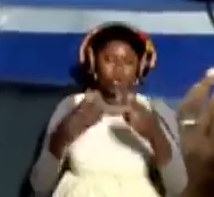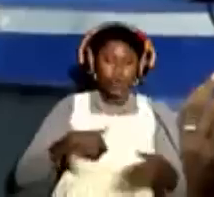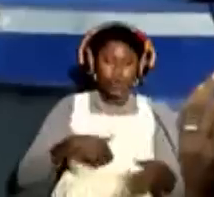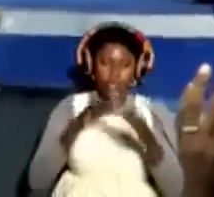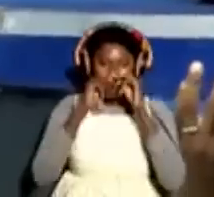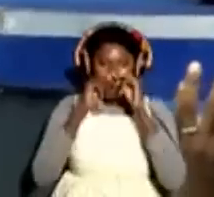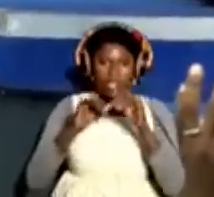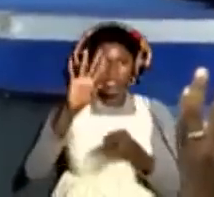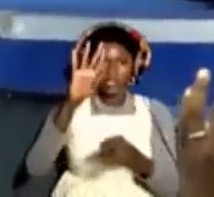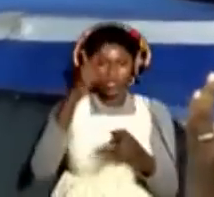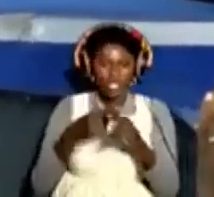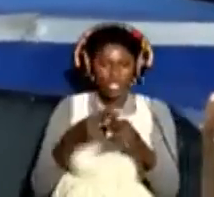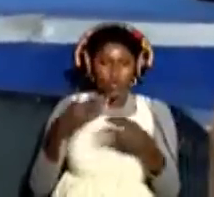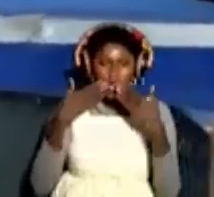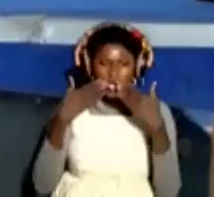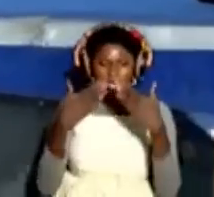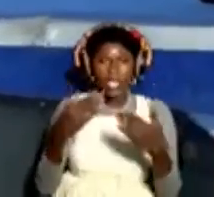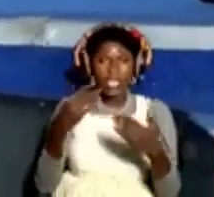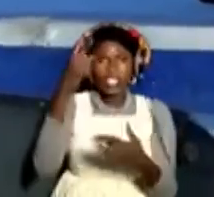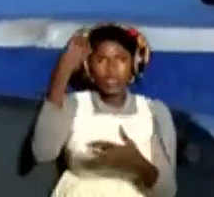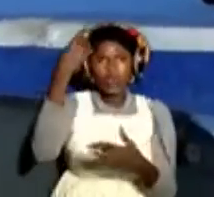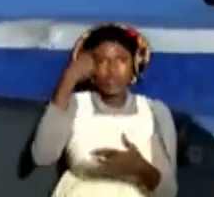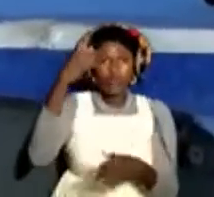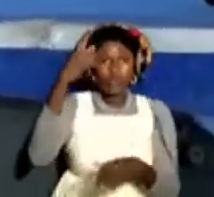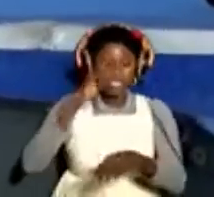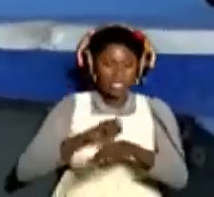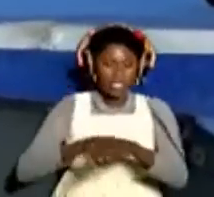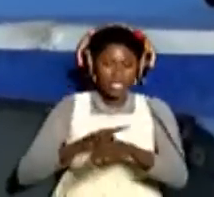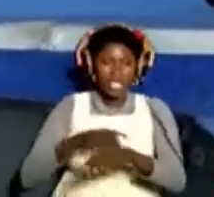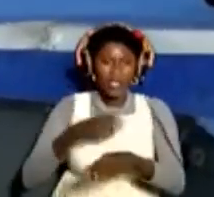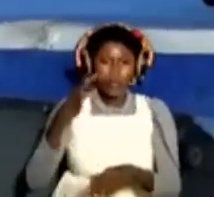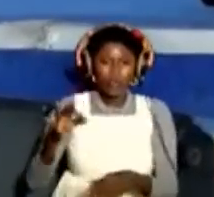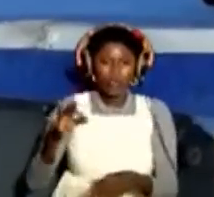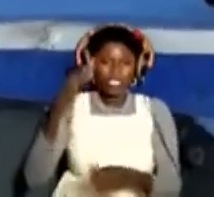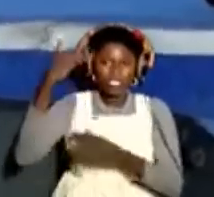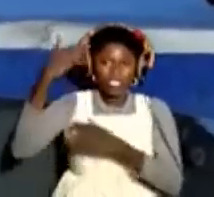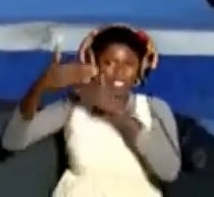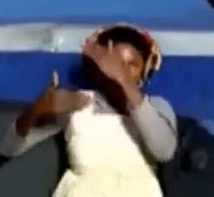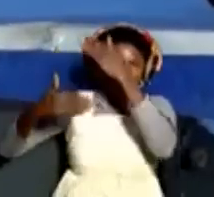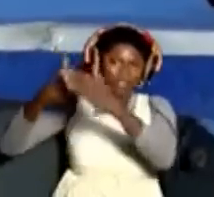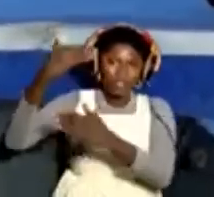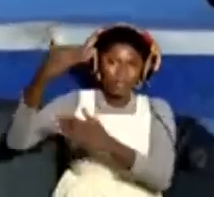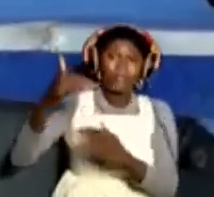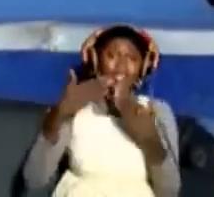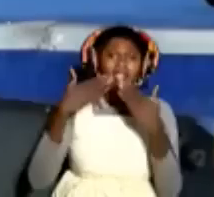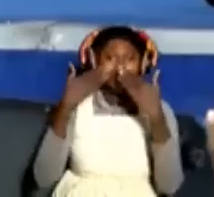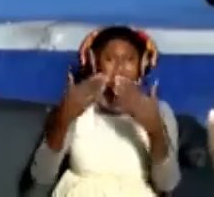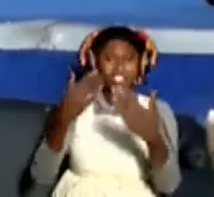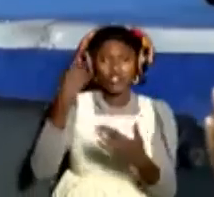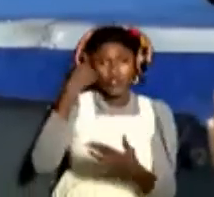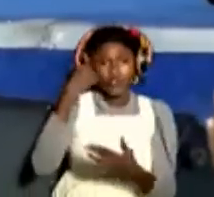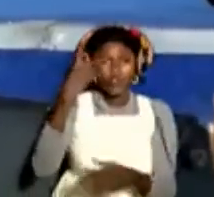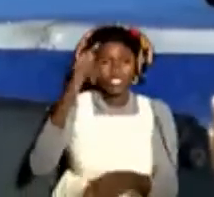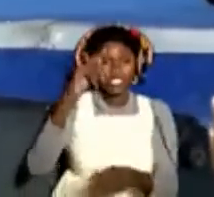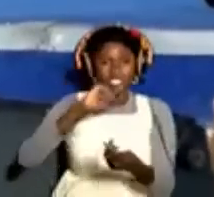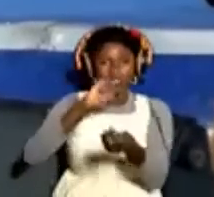name. We thank you for this time of regeneration. We thank you for this time